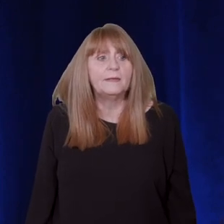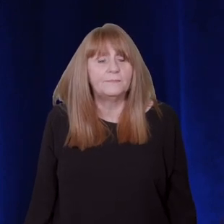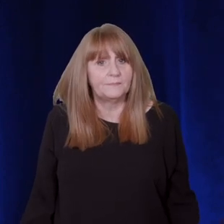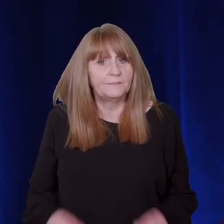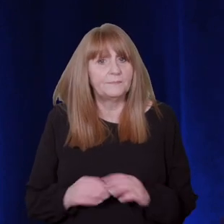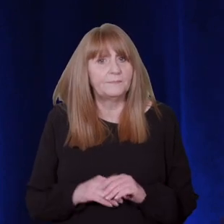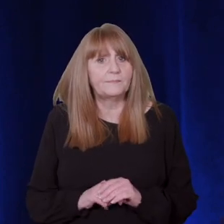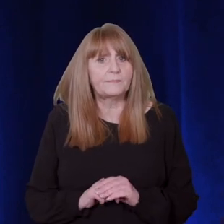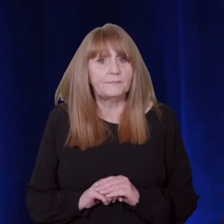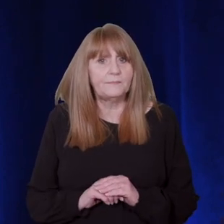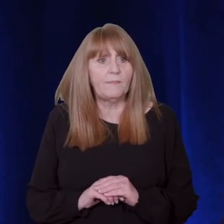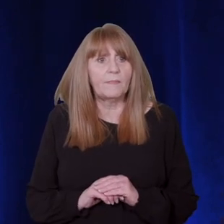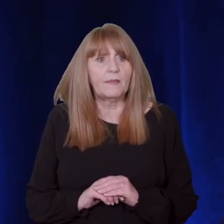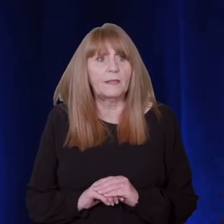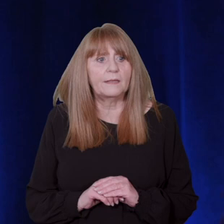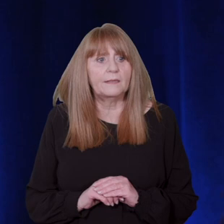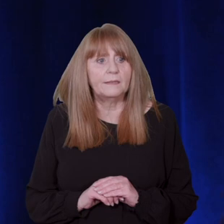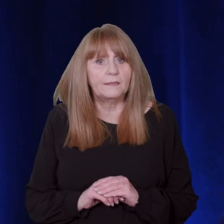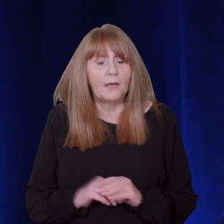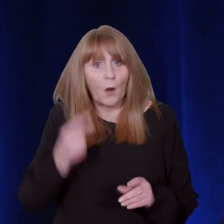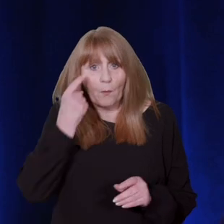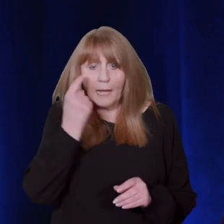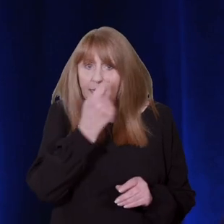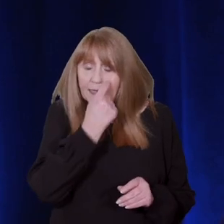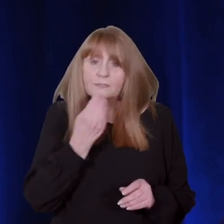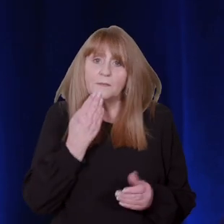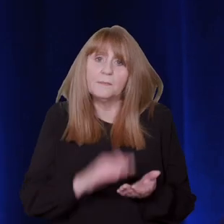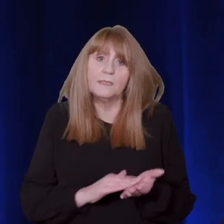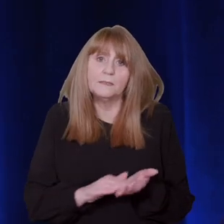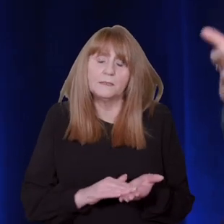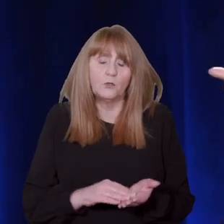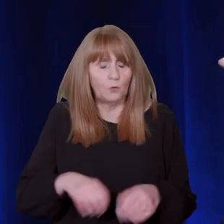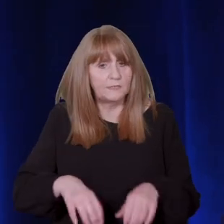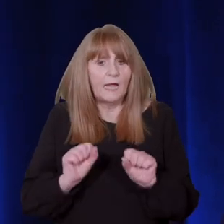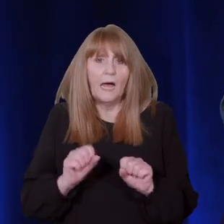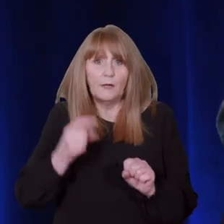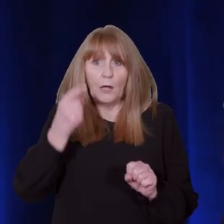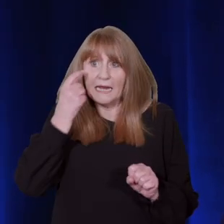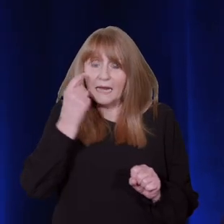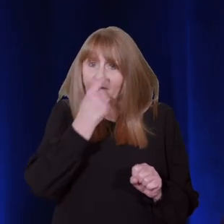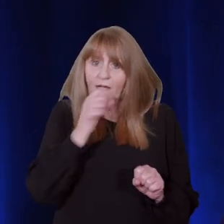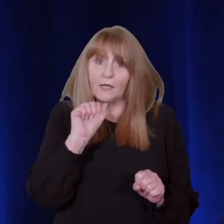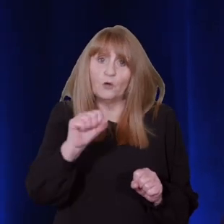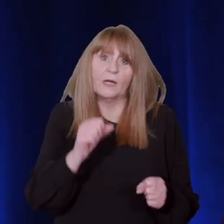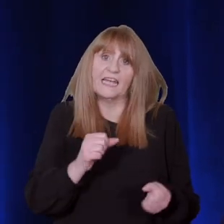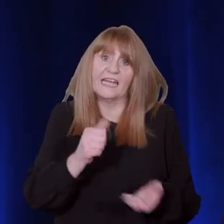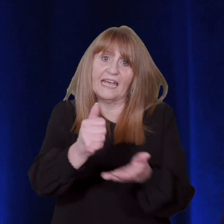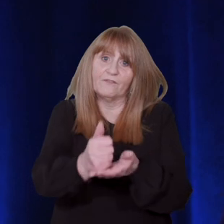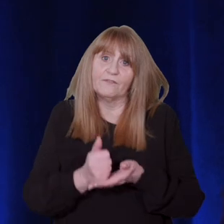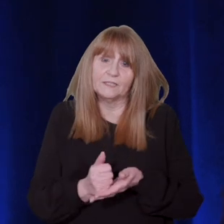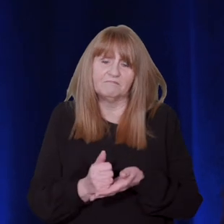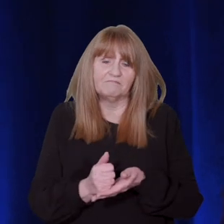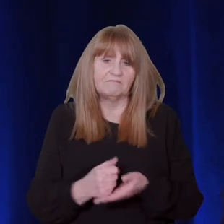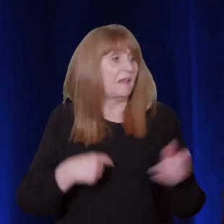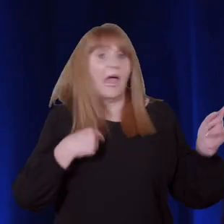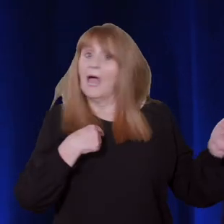and appreciation and understanding. Recognition means you're going to start to identify your gifts. I'm not a great gardener. I'm not even a